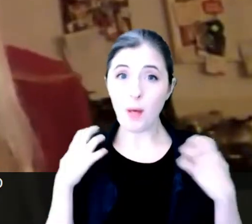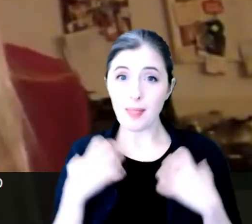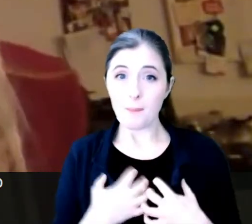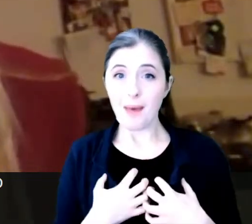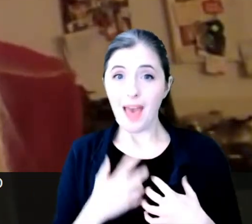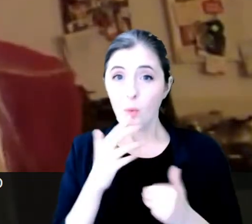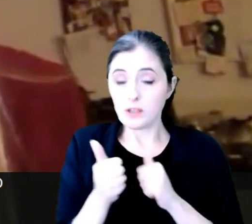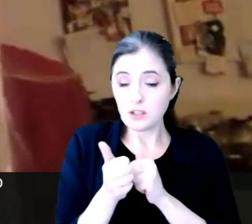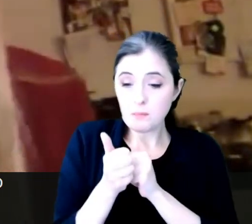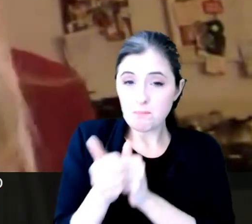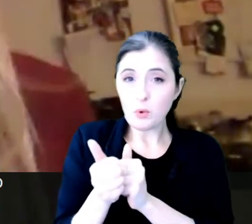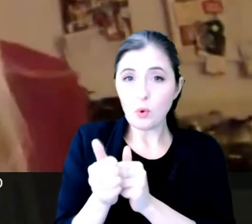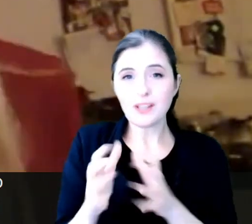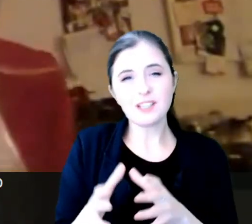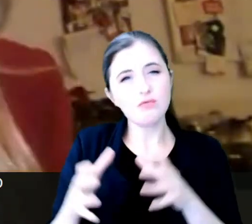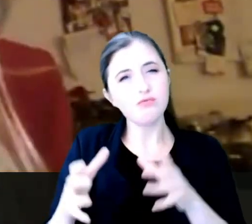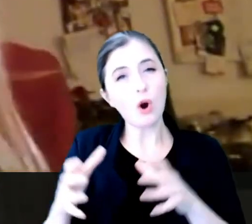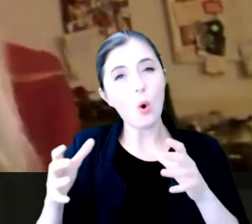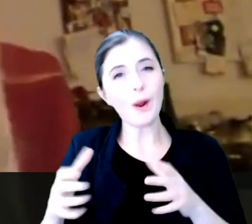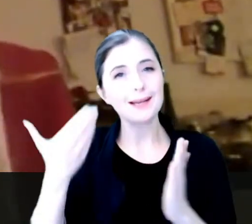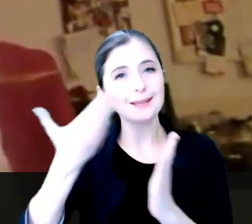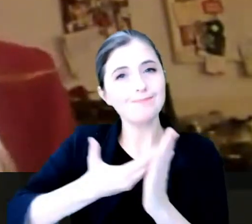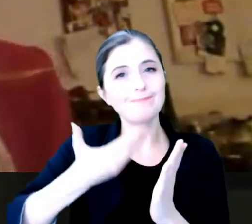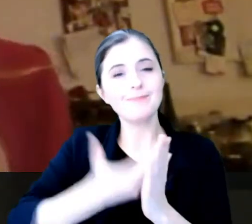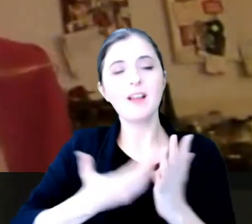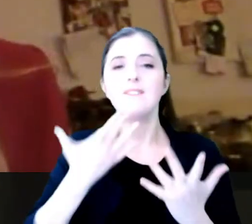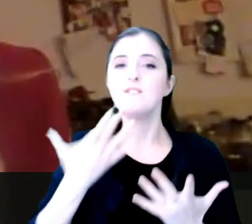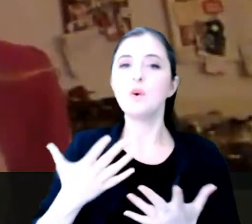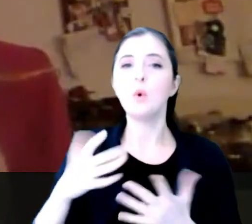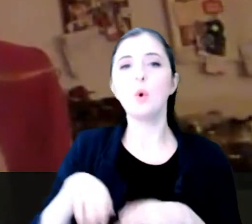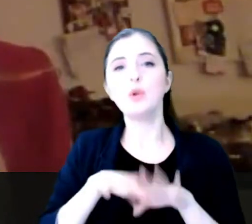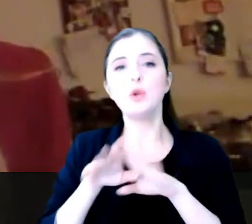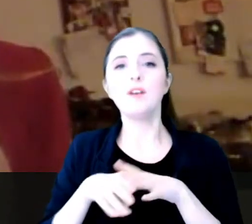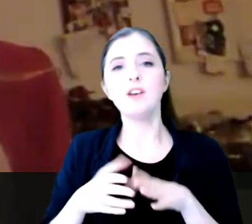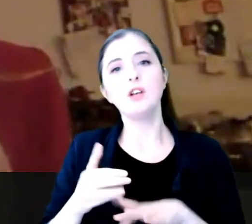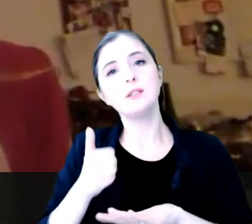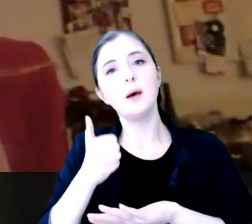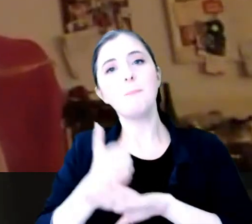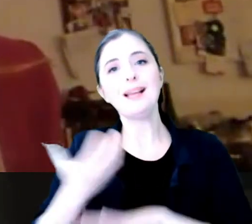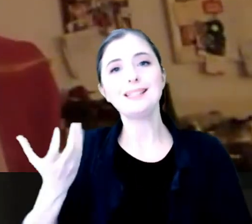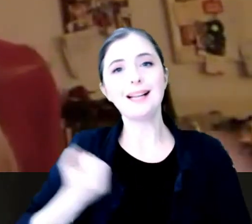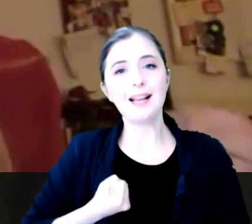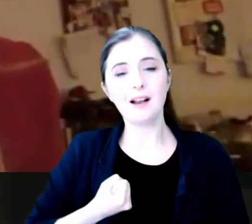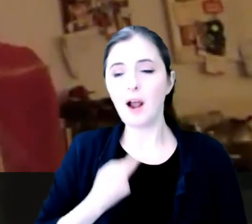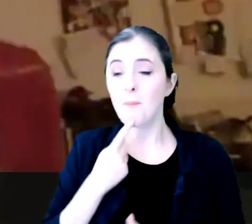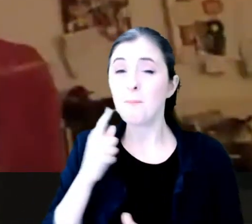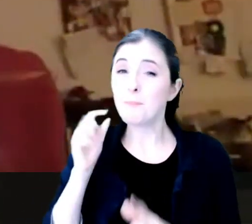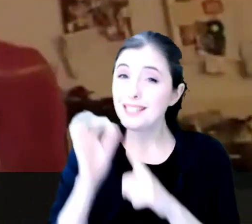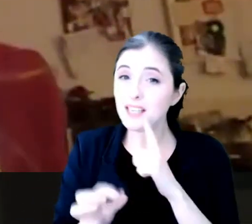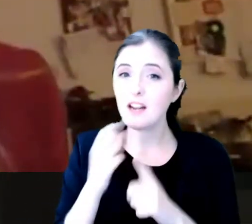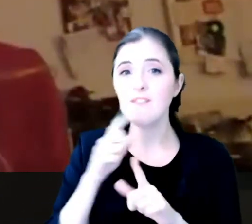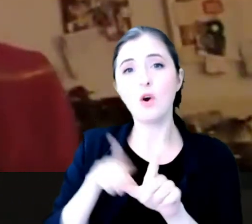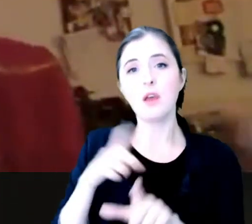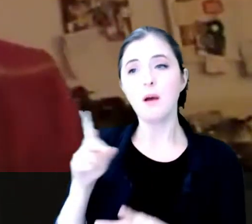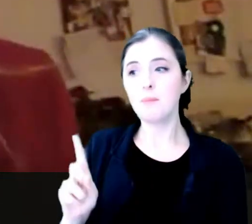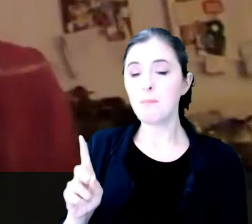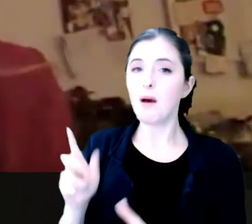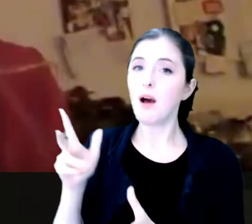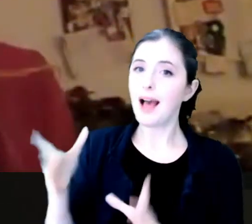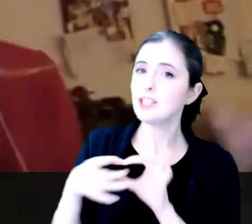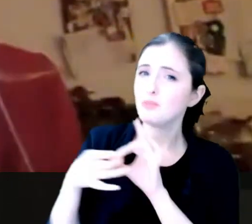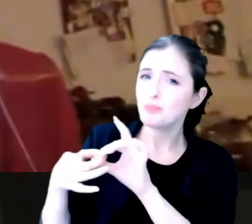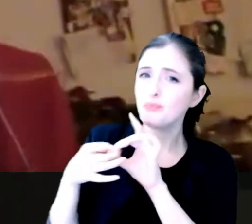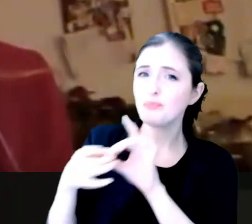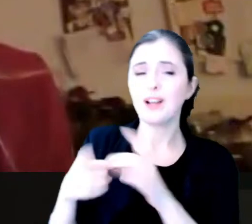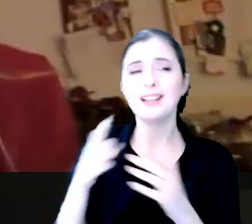the growing calls for this, particularly from young people, and listen to the young people of London and start calling for the government to start